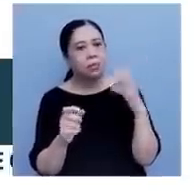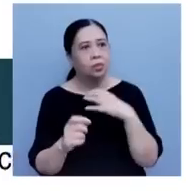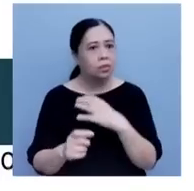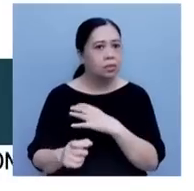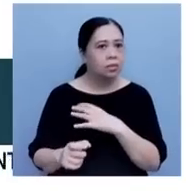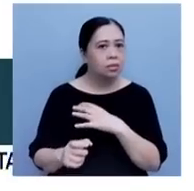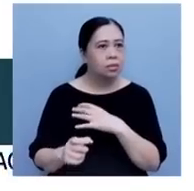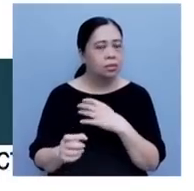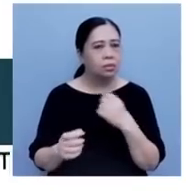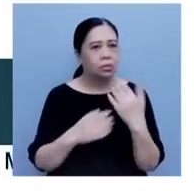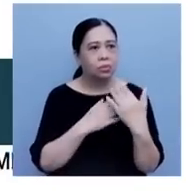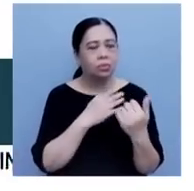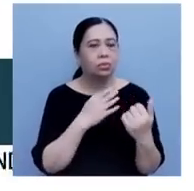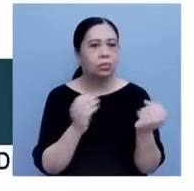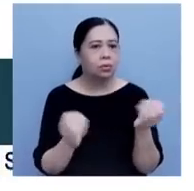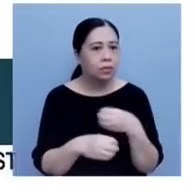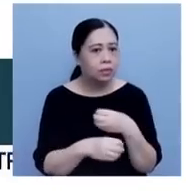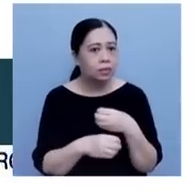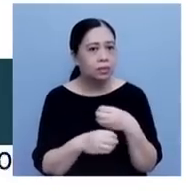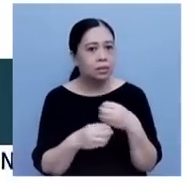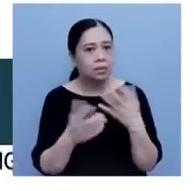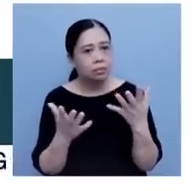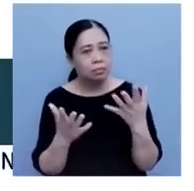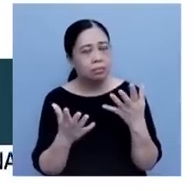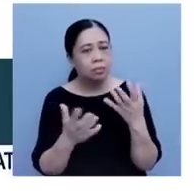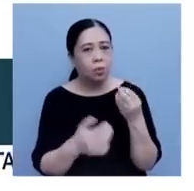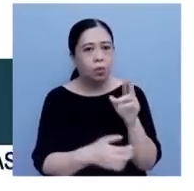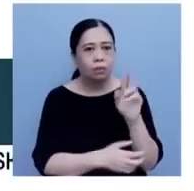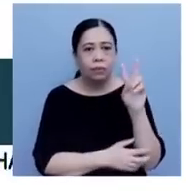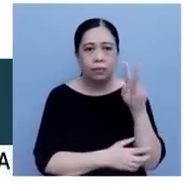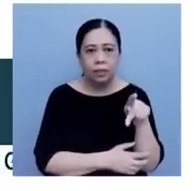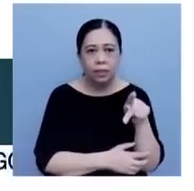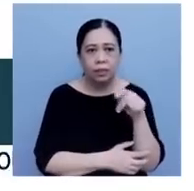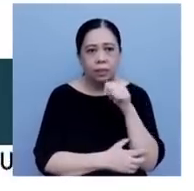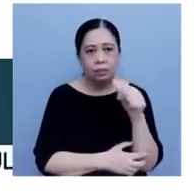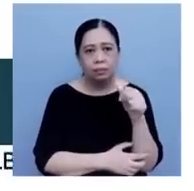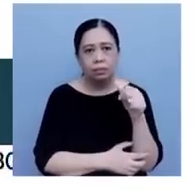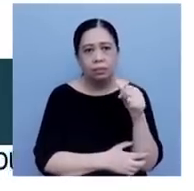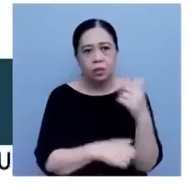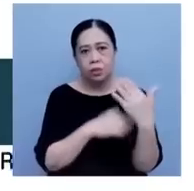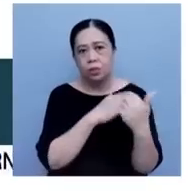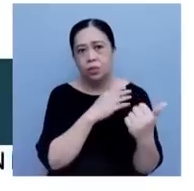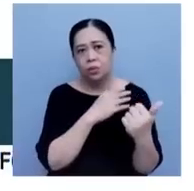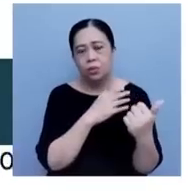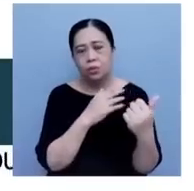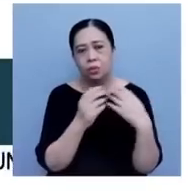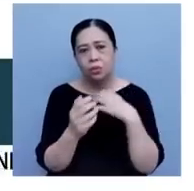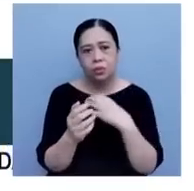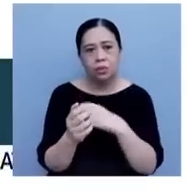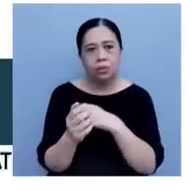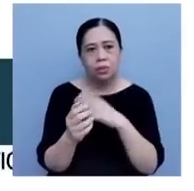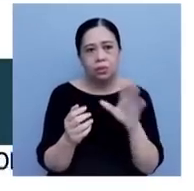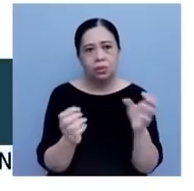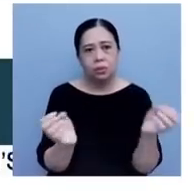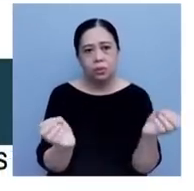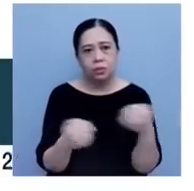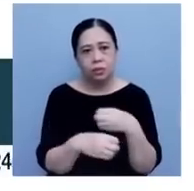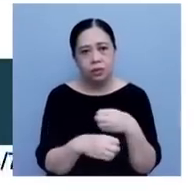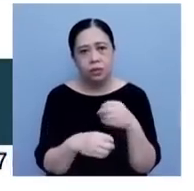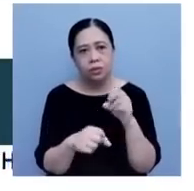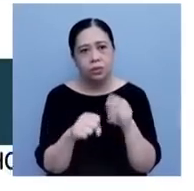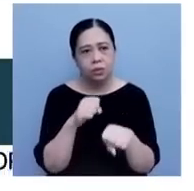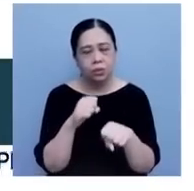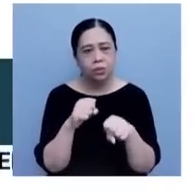his office, or the vice president does not call on Congress to her office. So